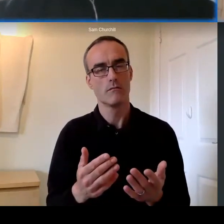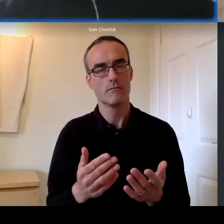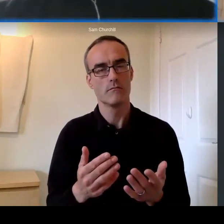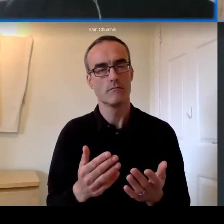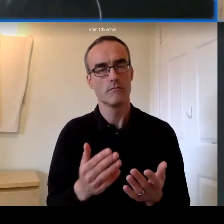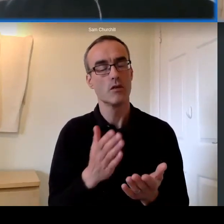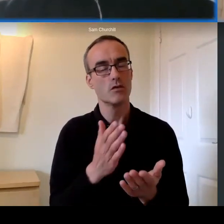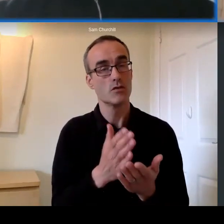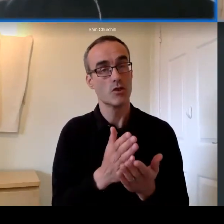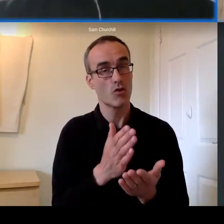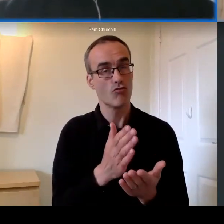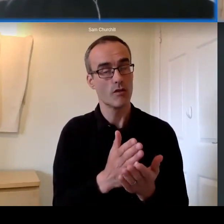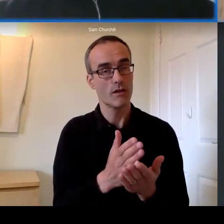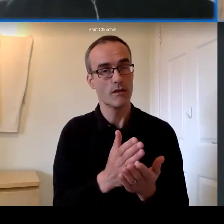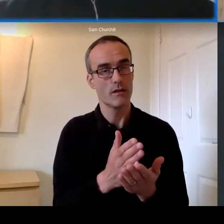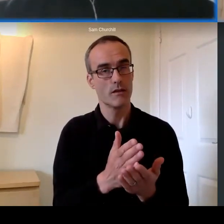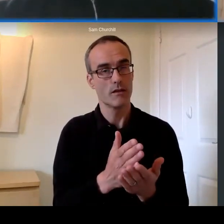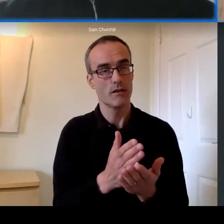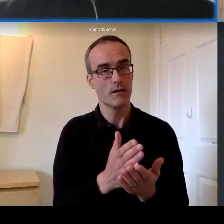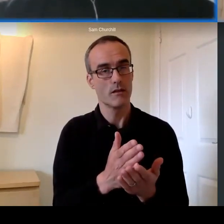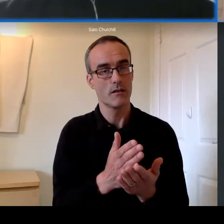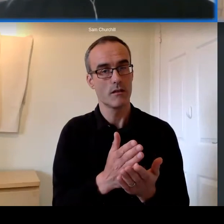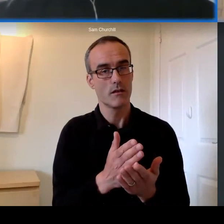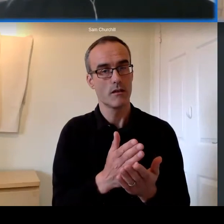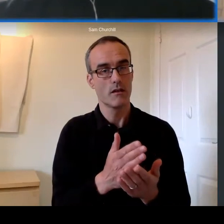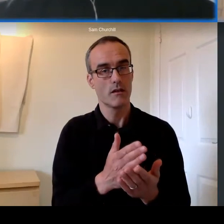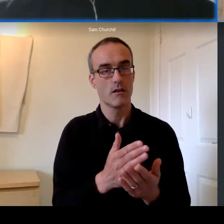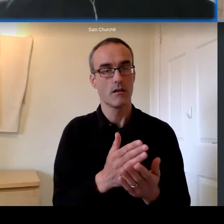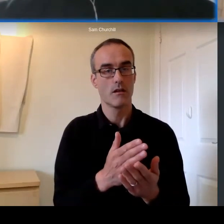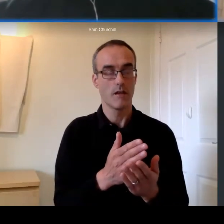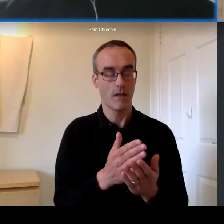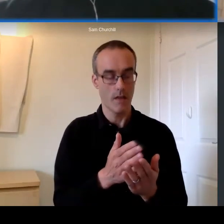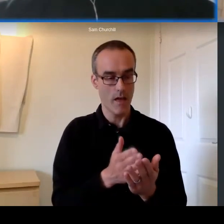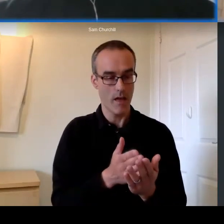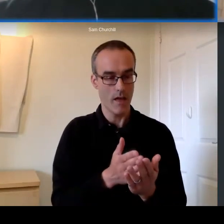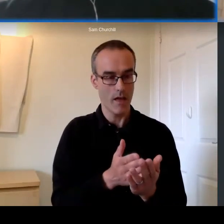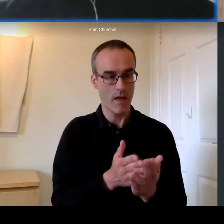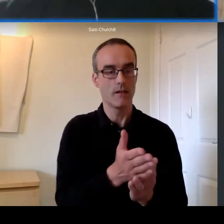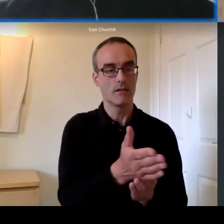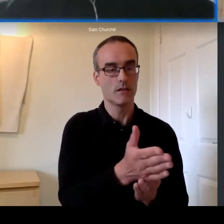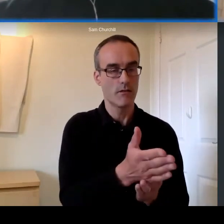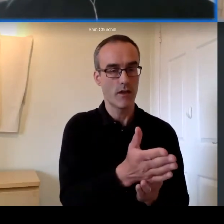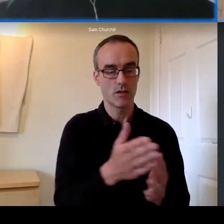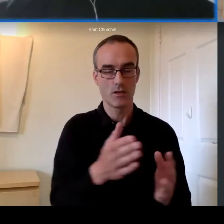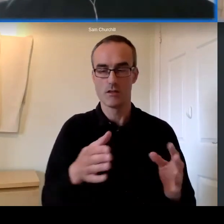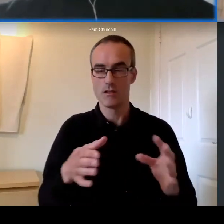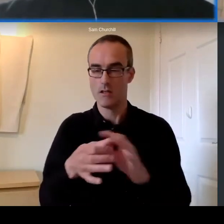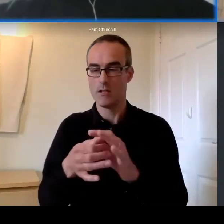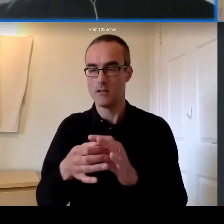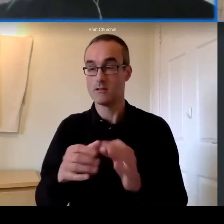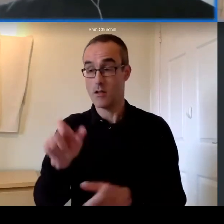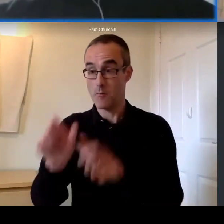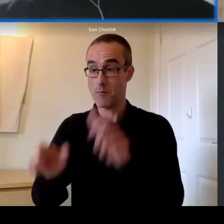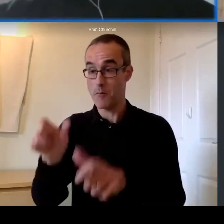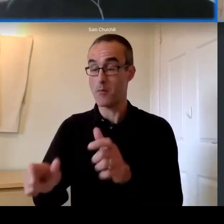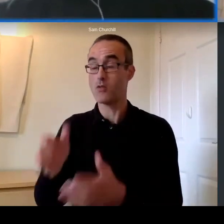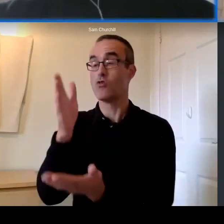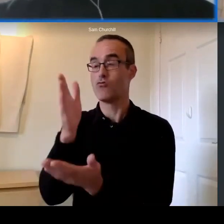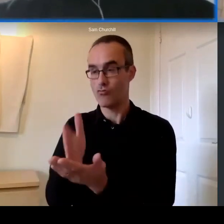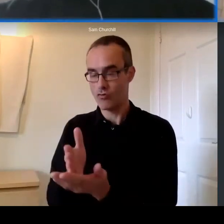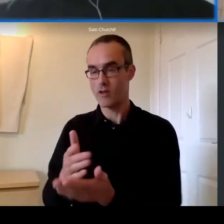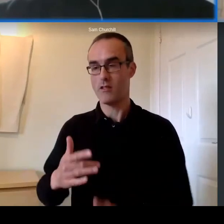really basing interventions on people's real experiences as well is that's what's going to